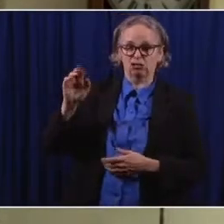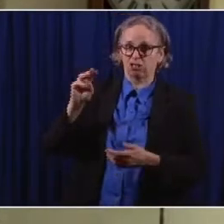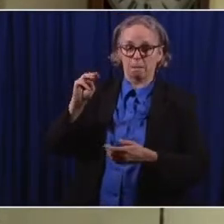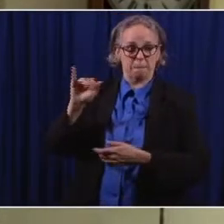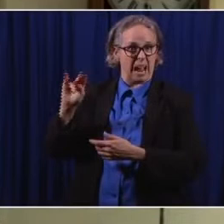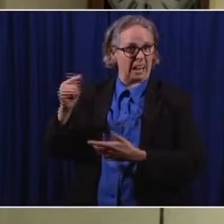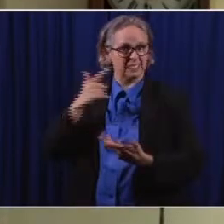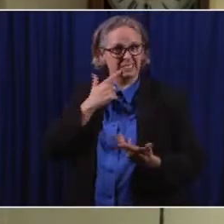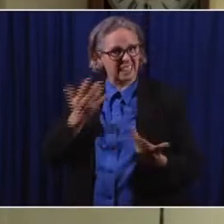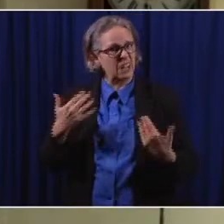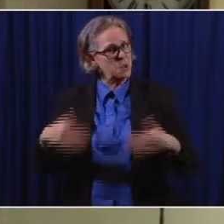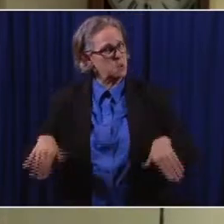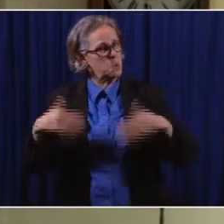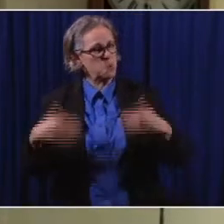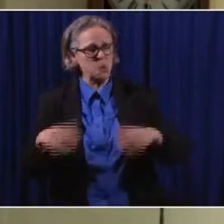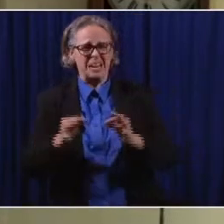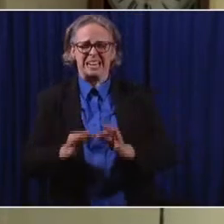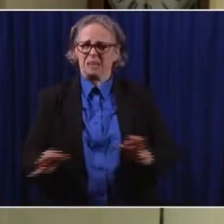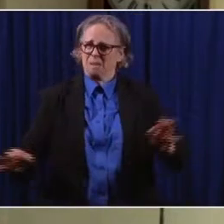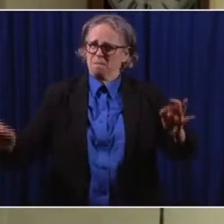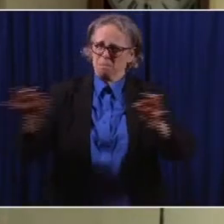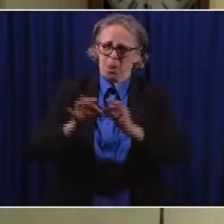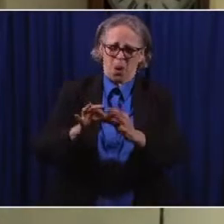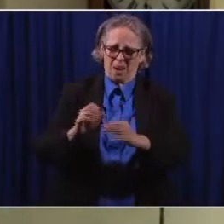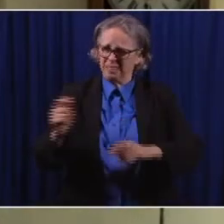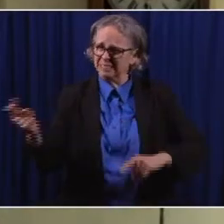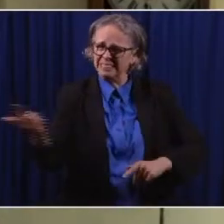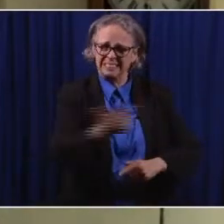are now into the season.